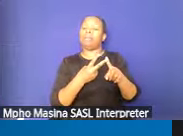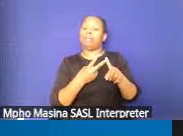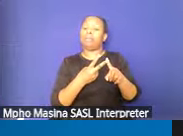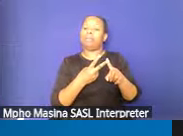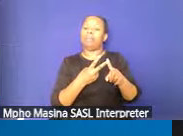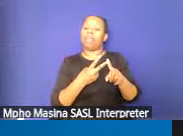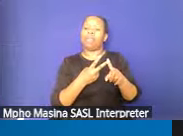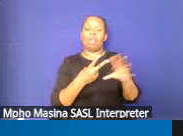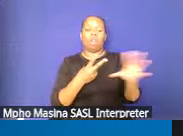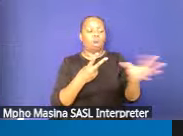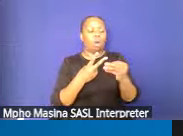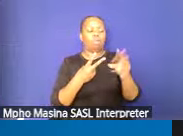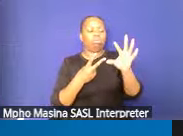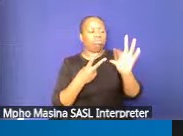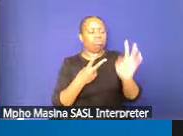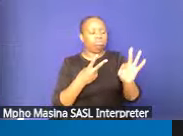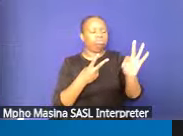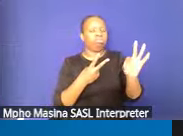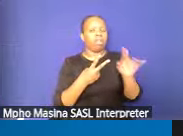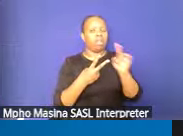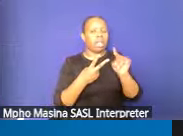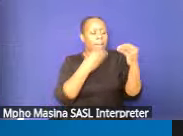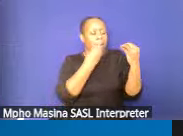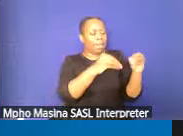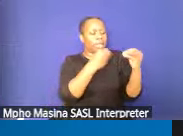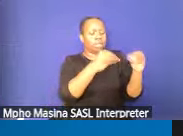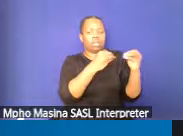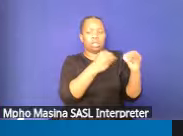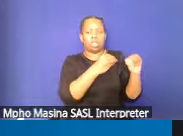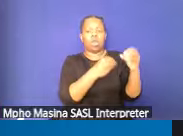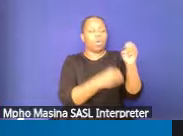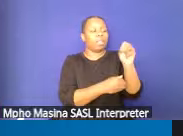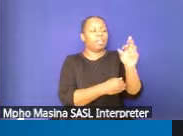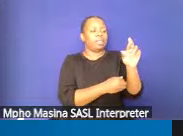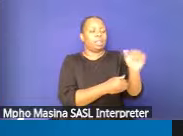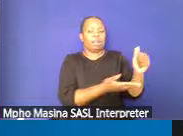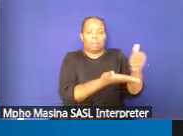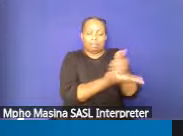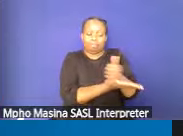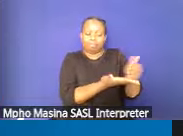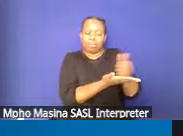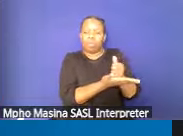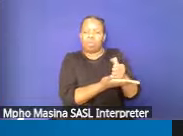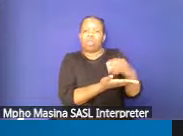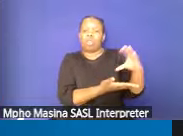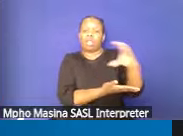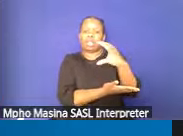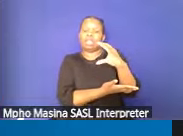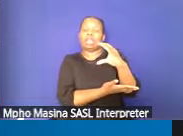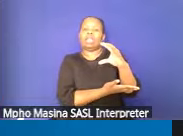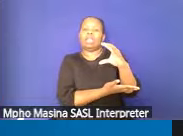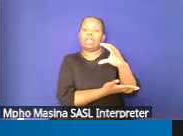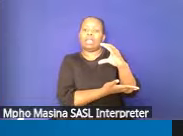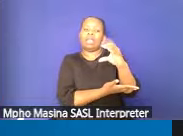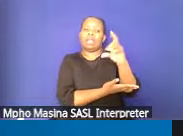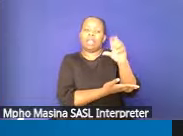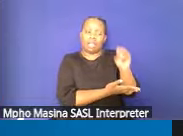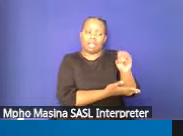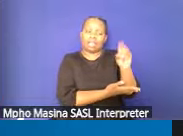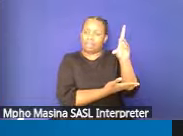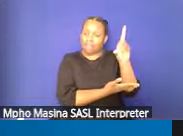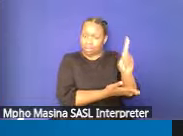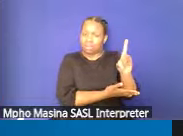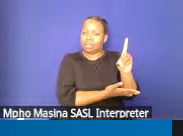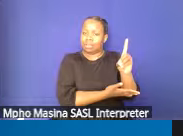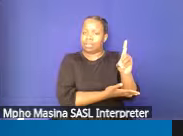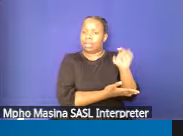every entity that do business with SARS is required to be registered within the central supplier database. Central supplier